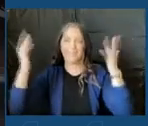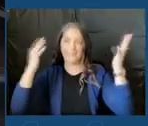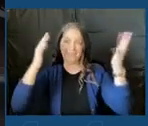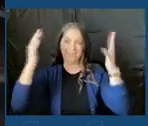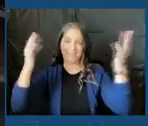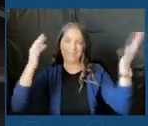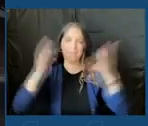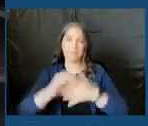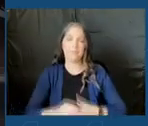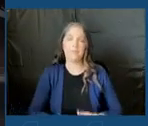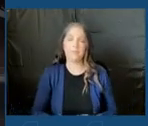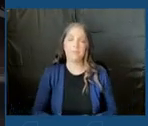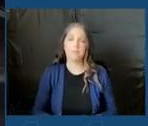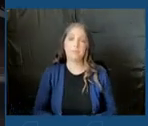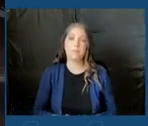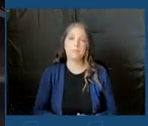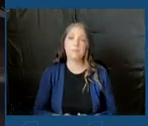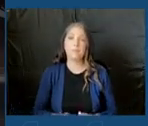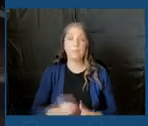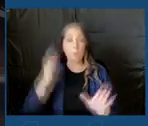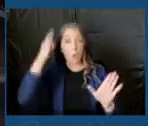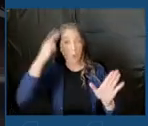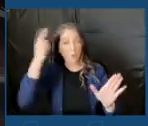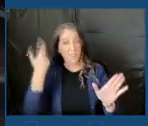the reason we want you to see that